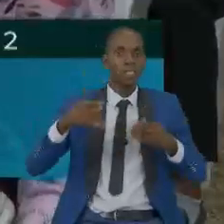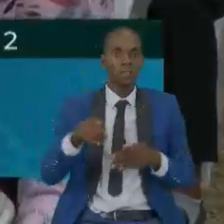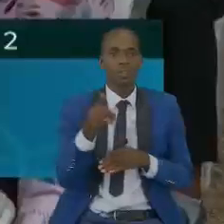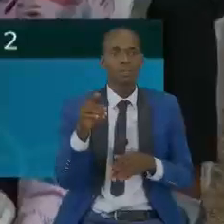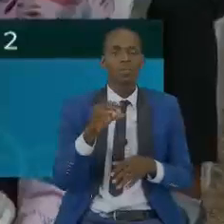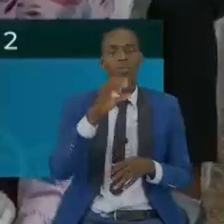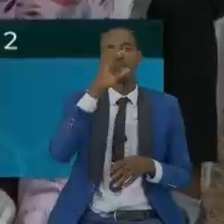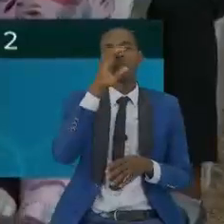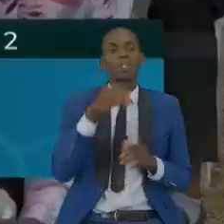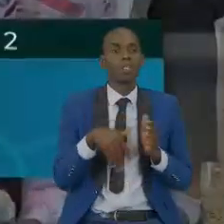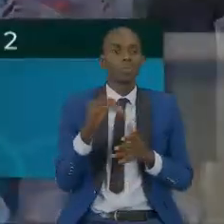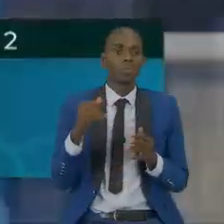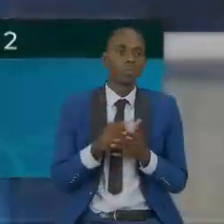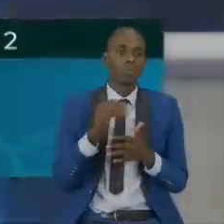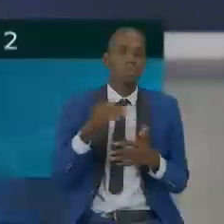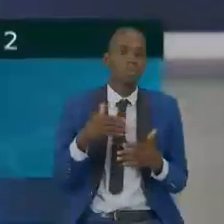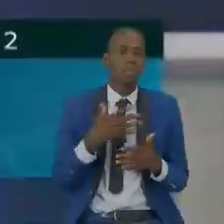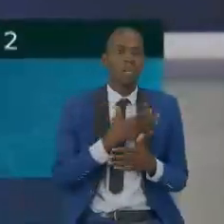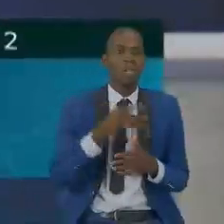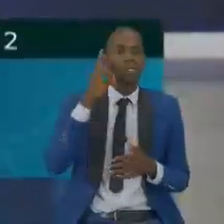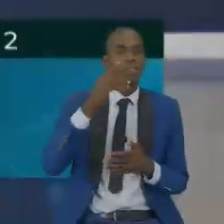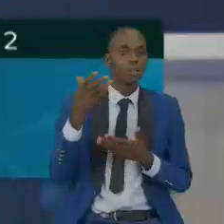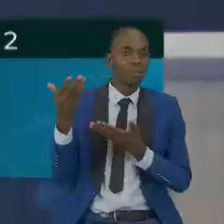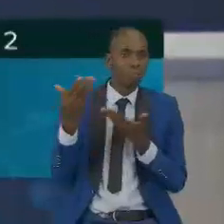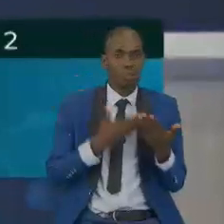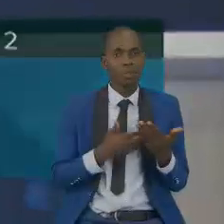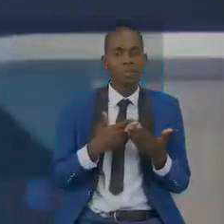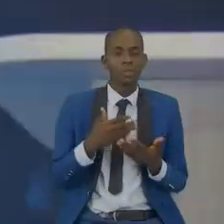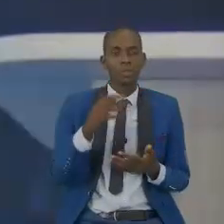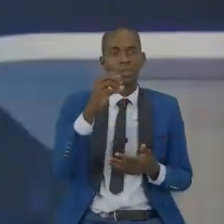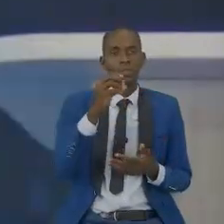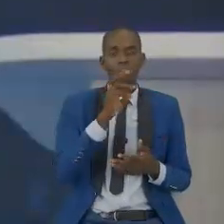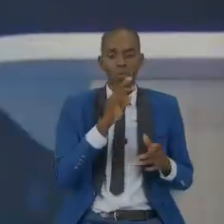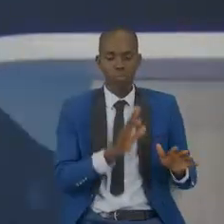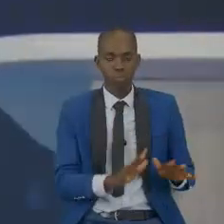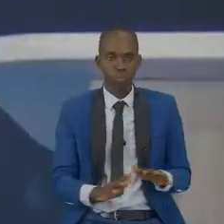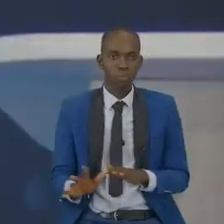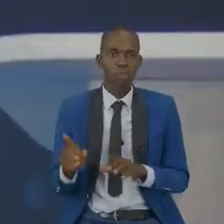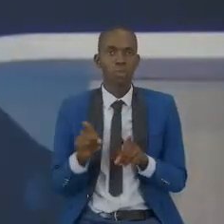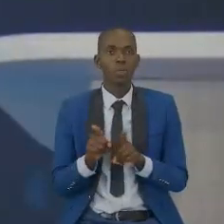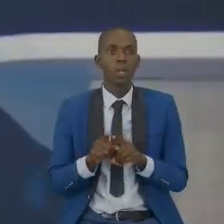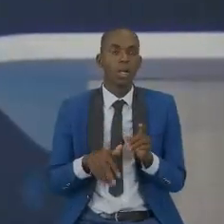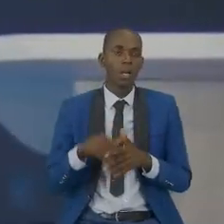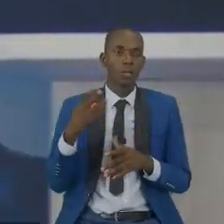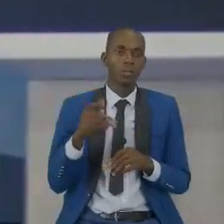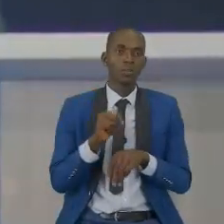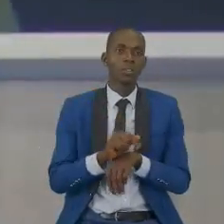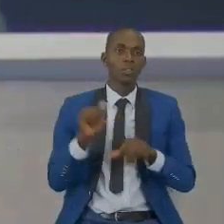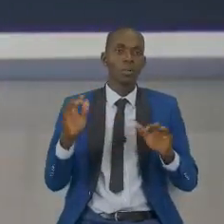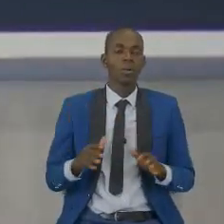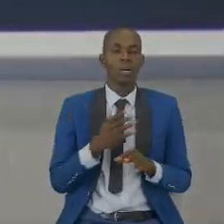it says, he brought streams also out of the rock, and he